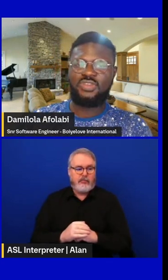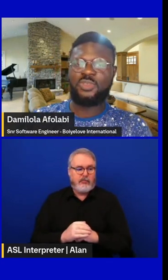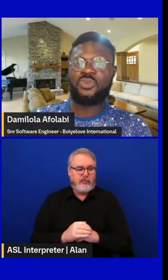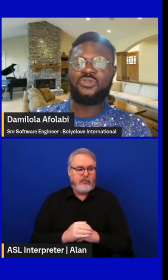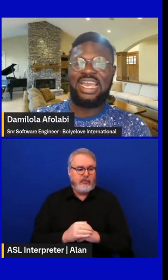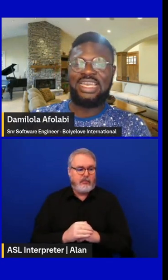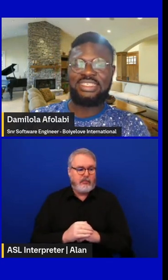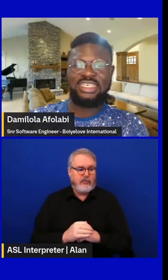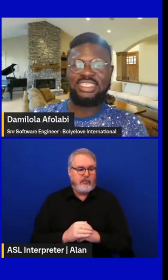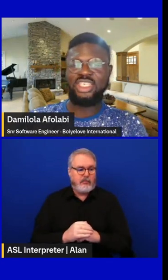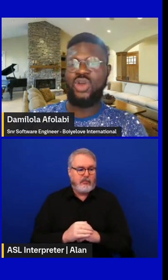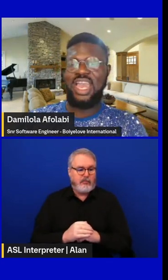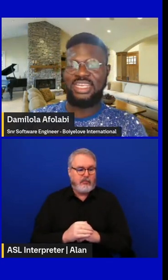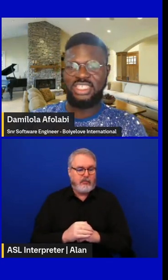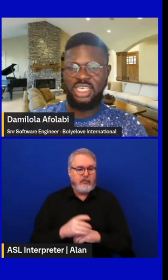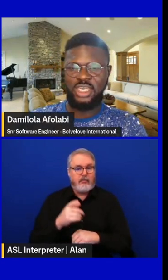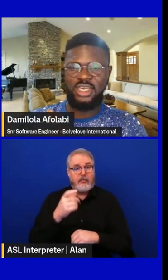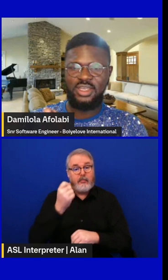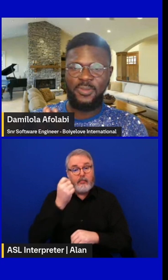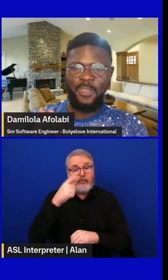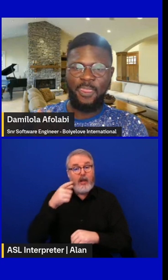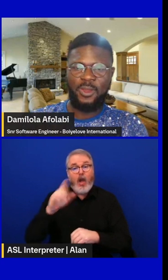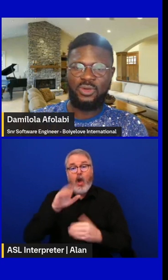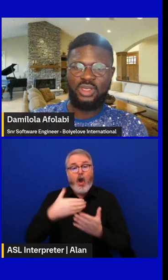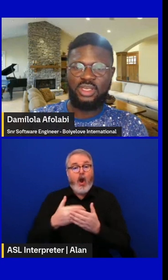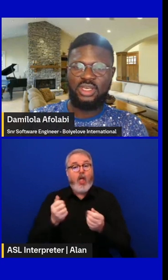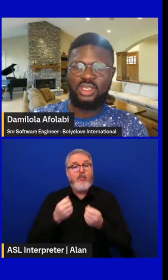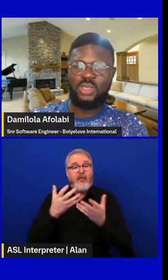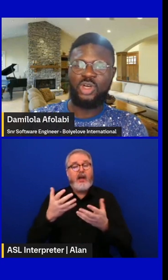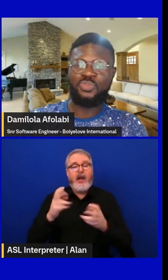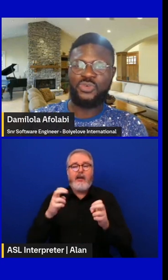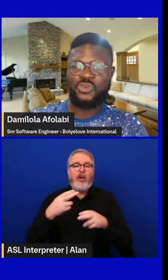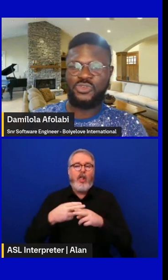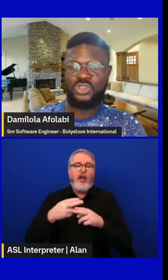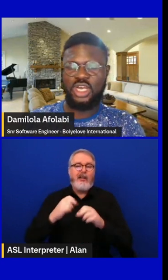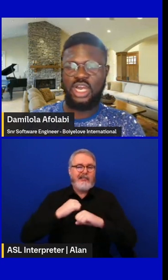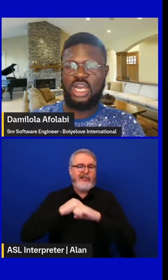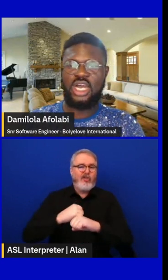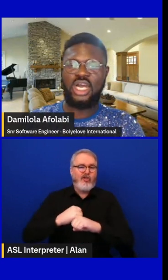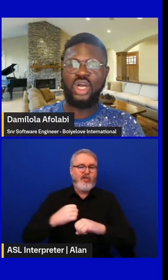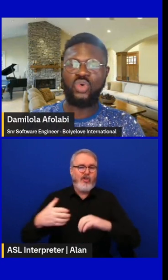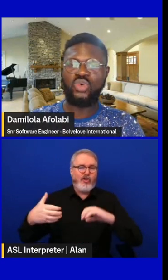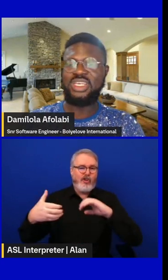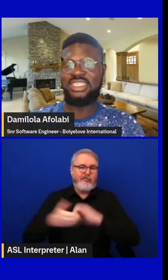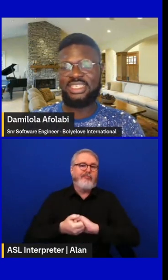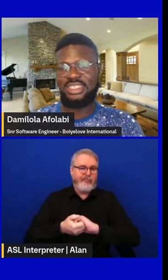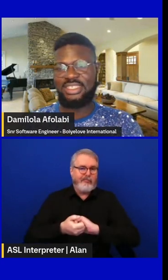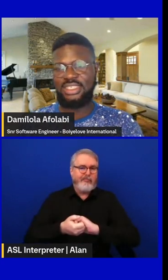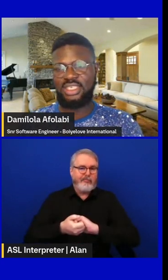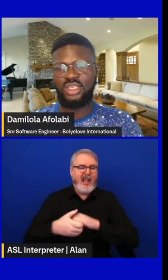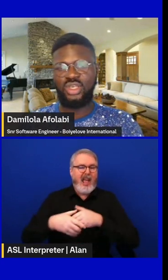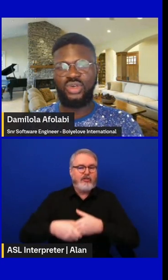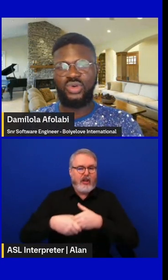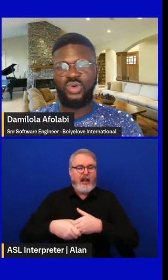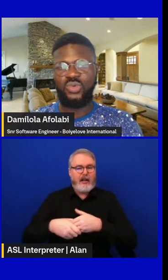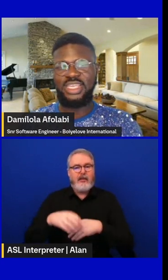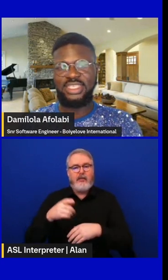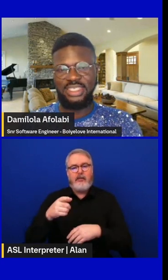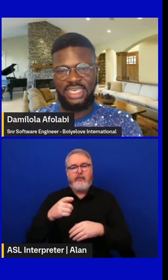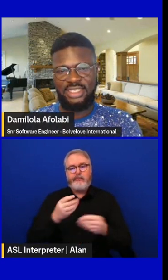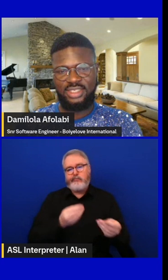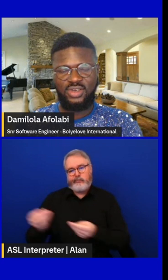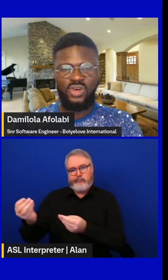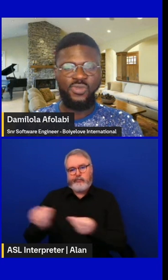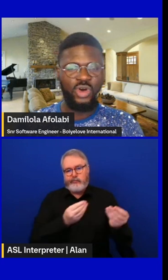So all of this provides a secure handshake. The pod proves who it is with